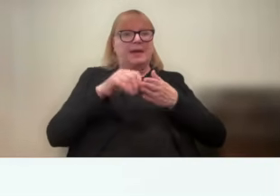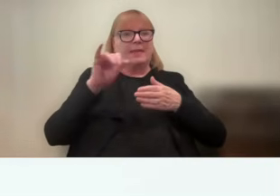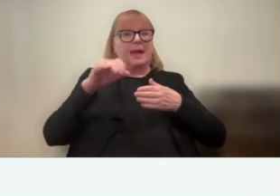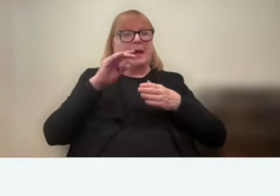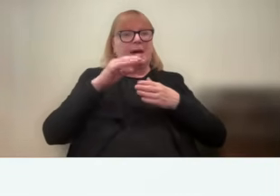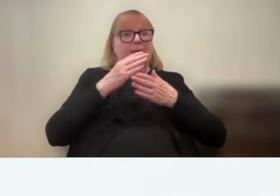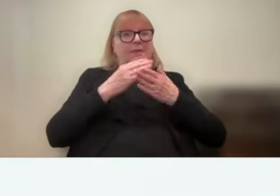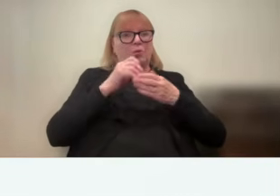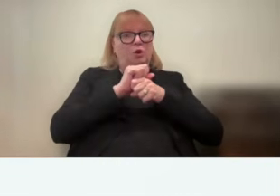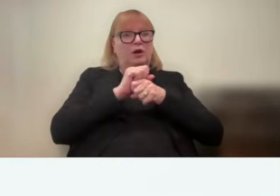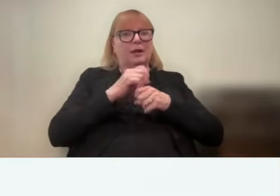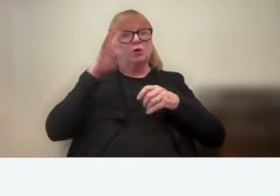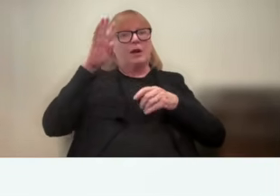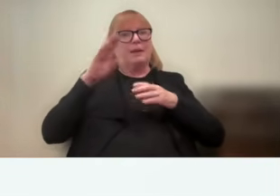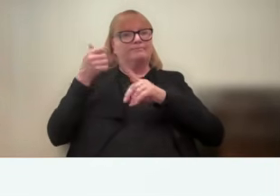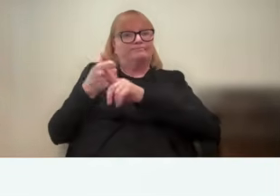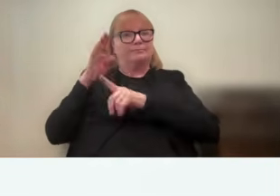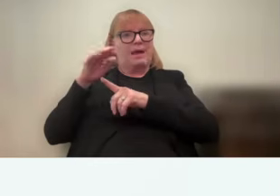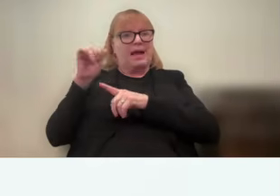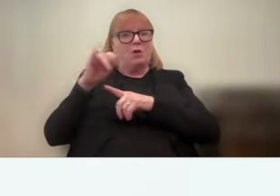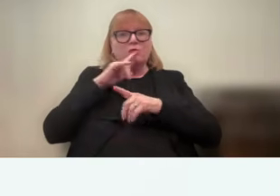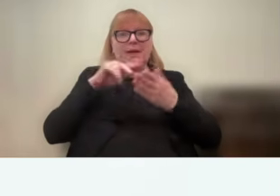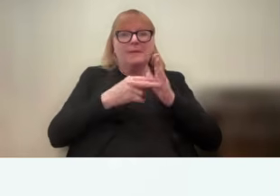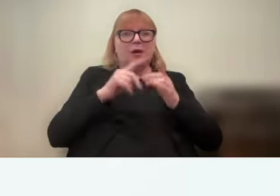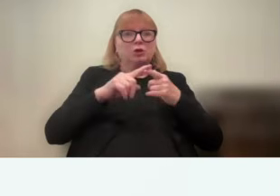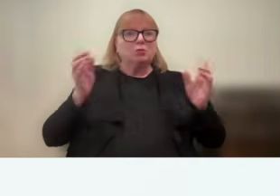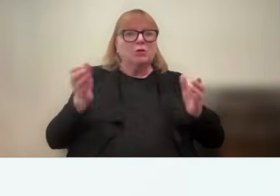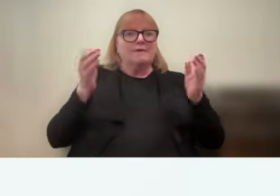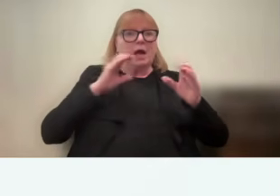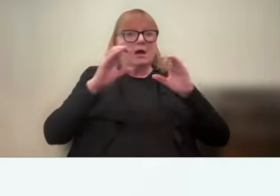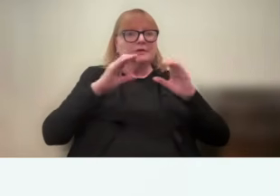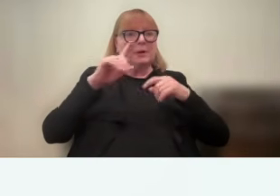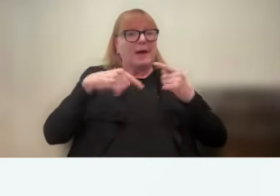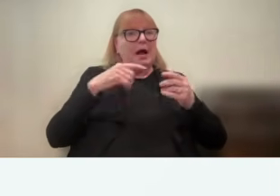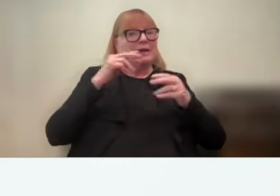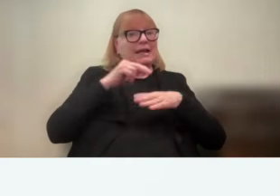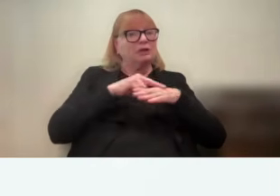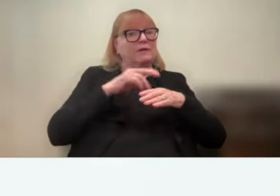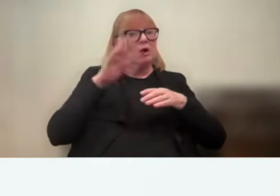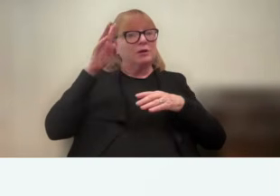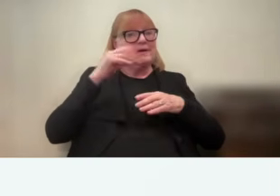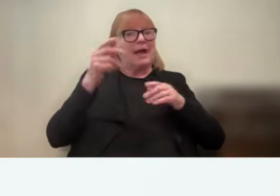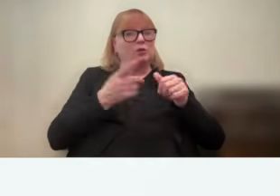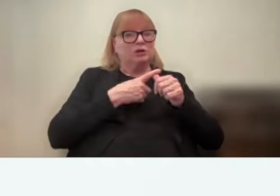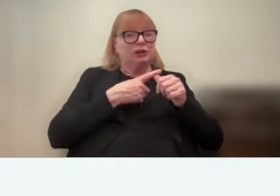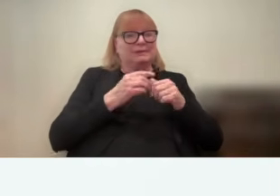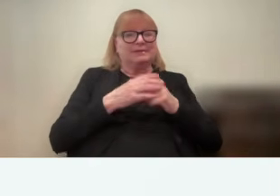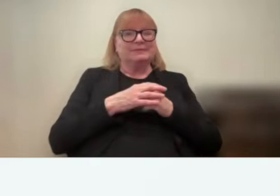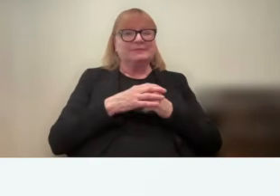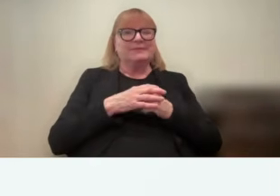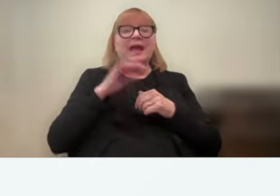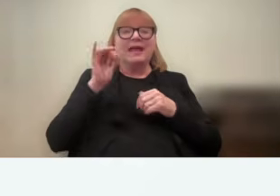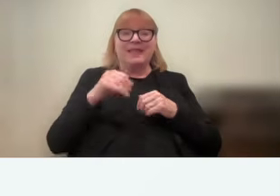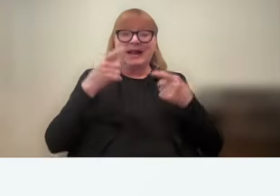created entirely by AI and was really meant to provoke a conversation about the nature of creativity and originality.